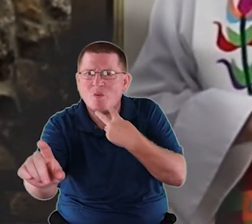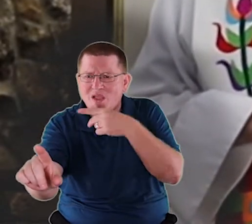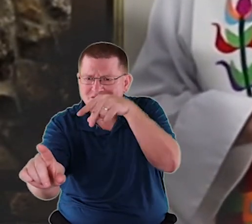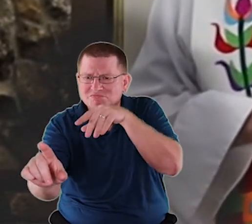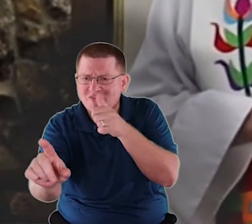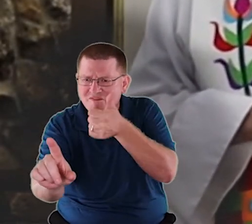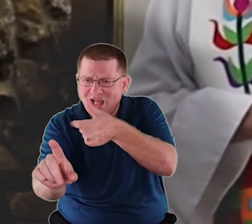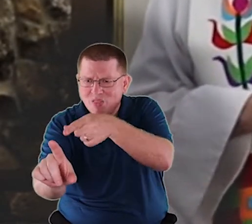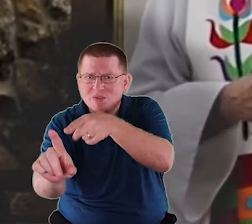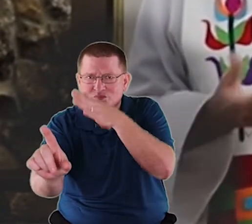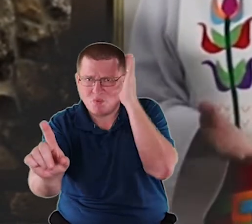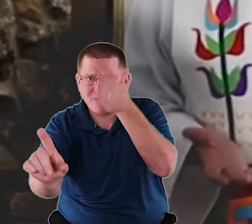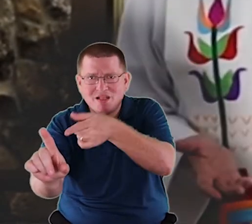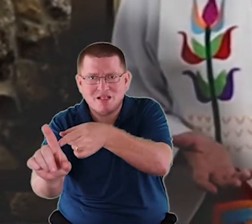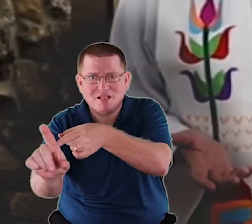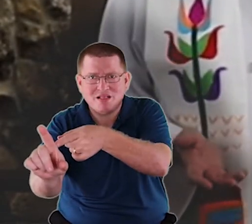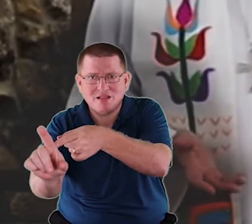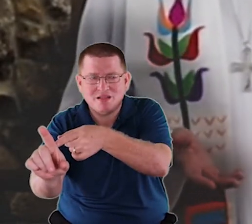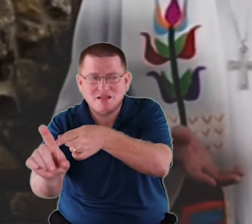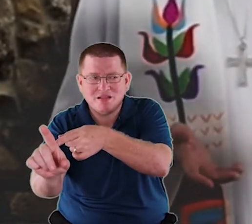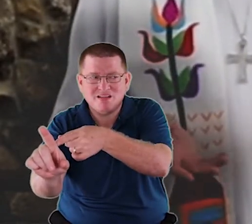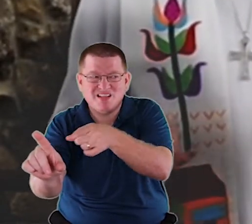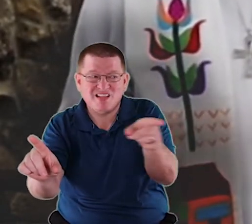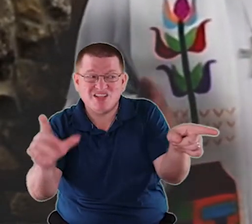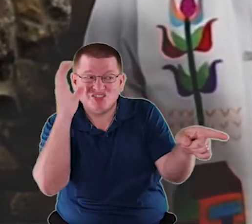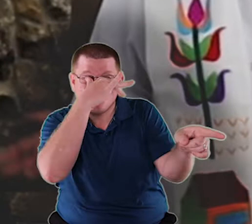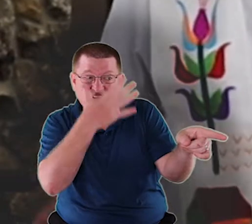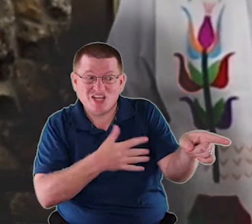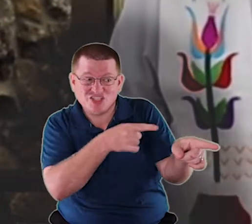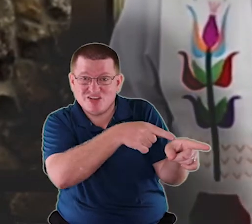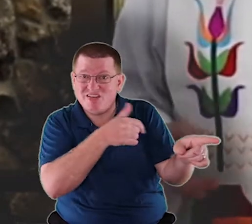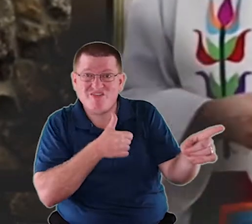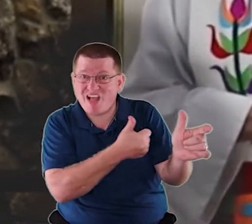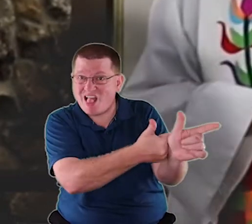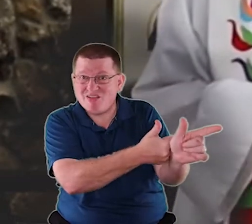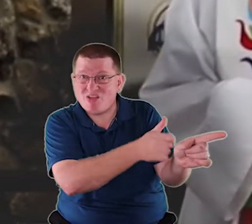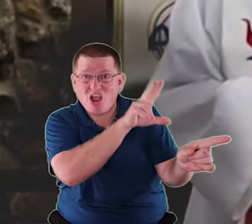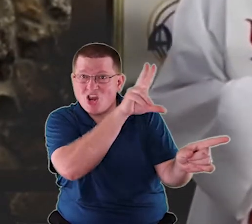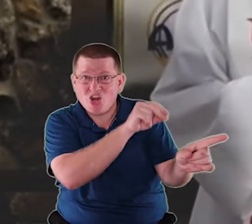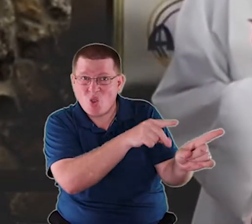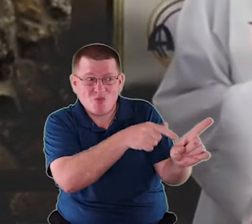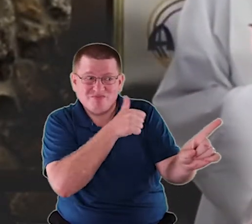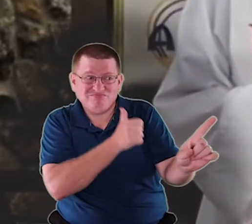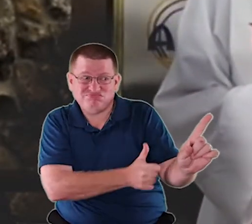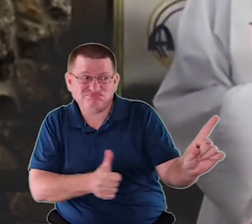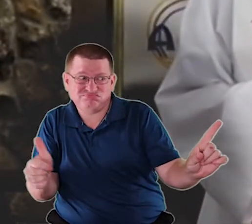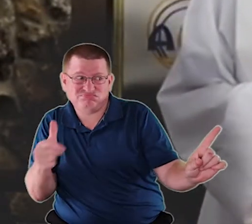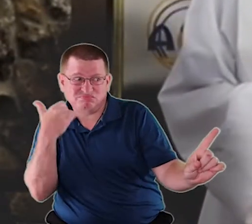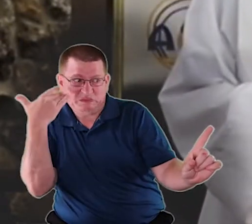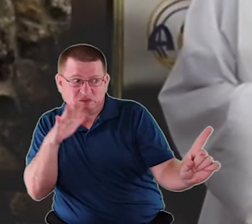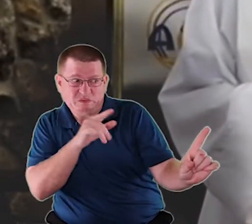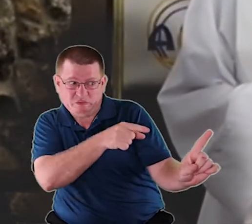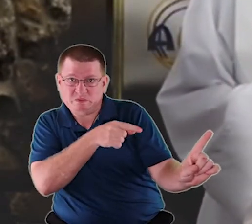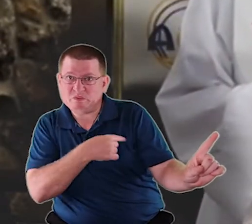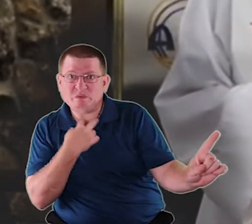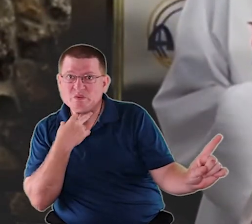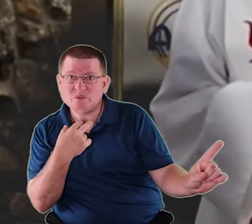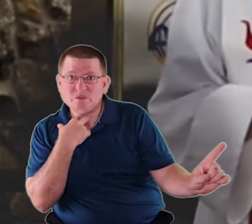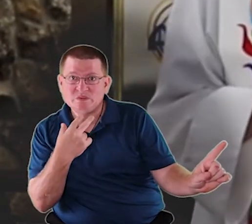voice. They will not follow a stranger, but they will run away because they do not know the voice of